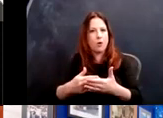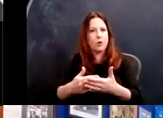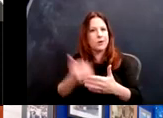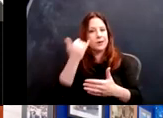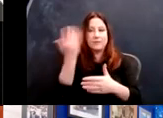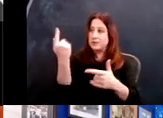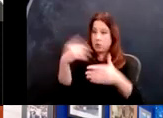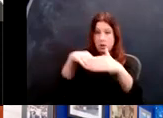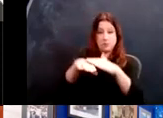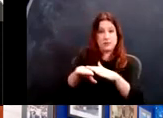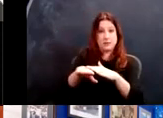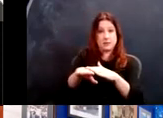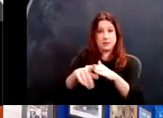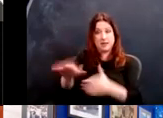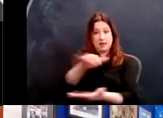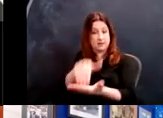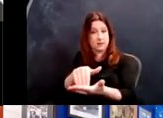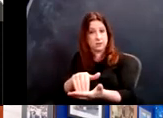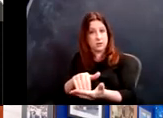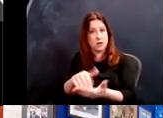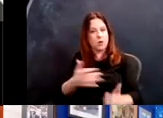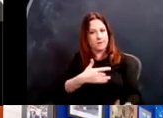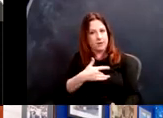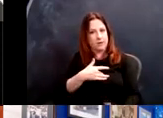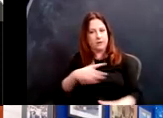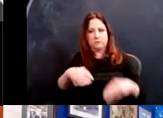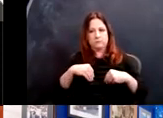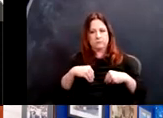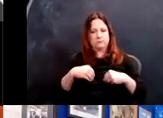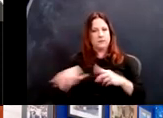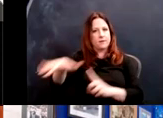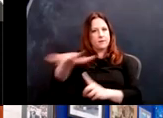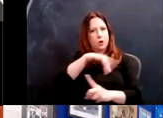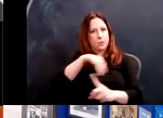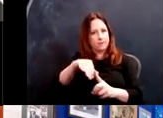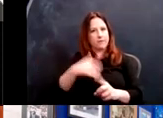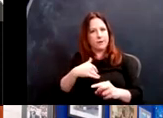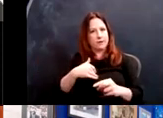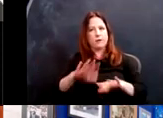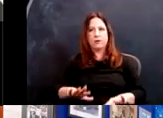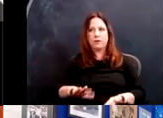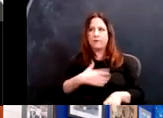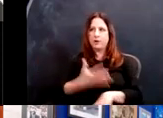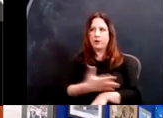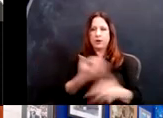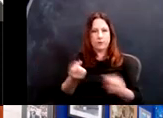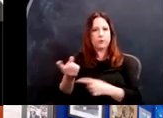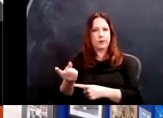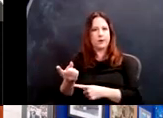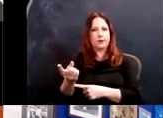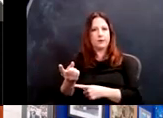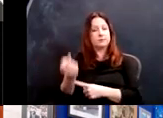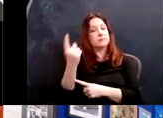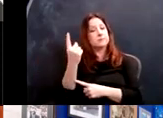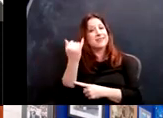a center, that they can feel the atmosphere of recovery when they walk in. When you walk